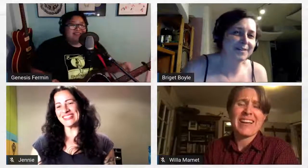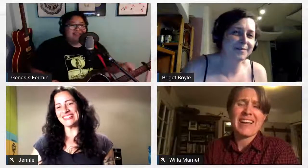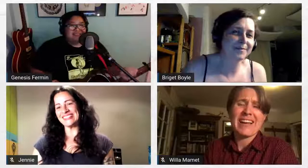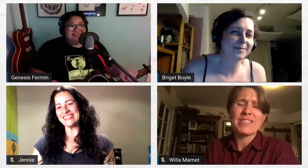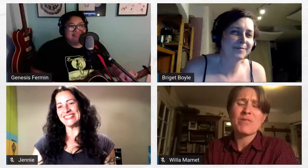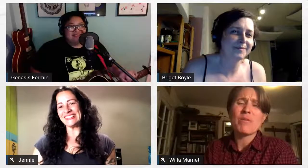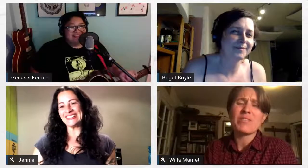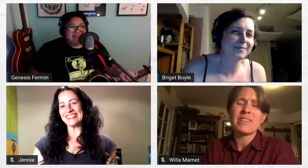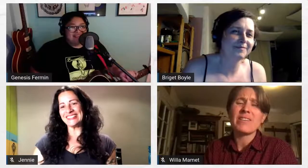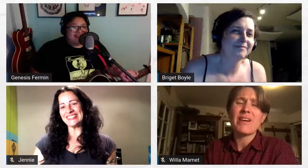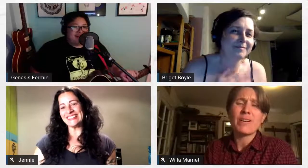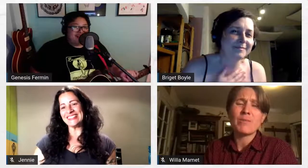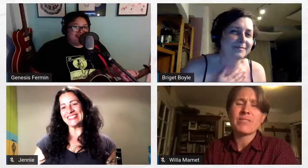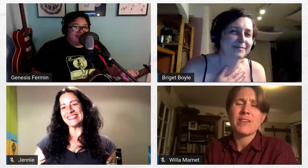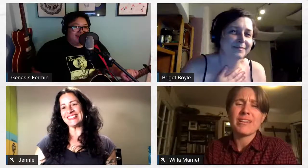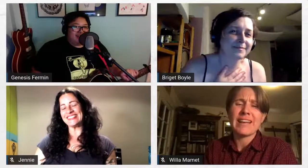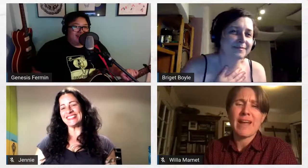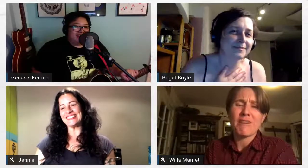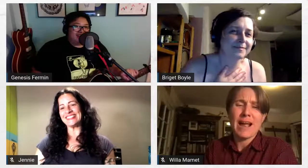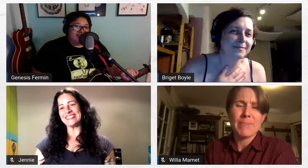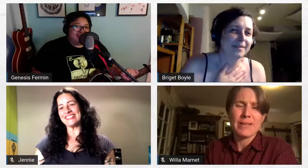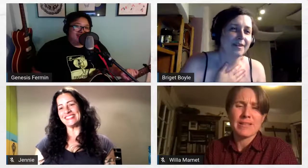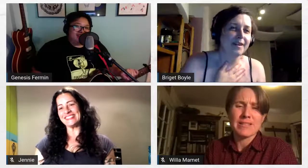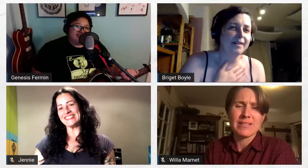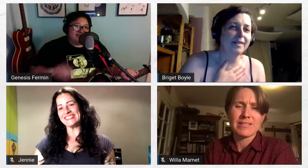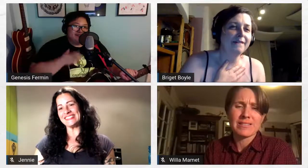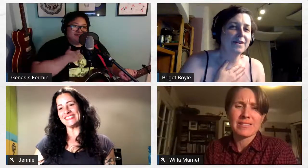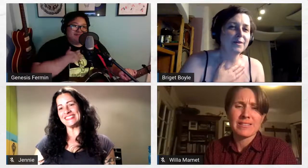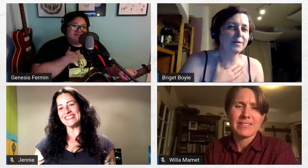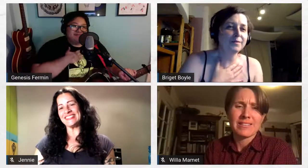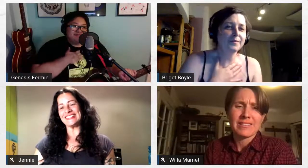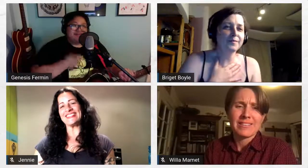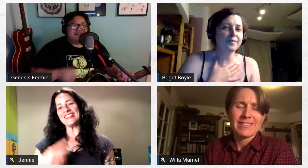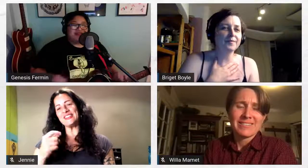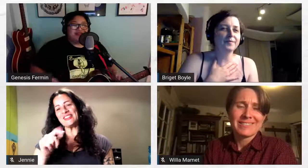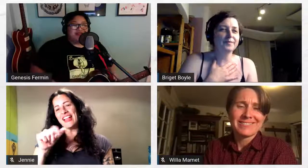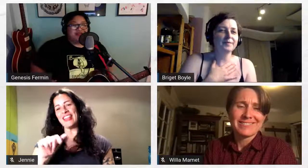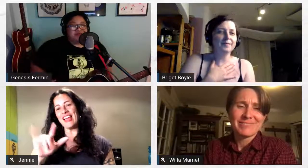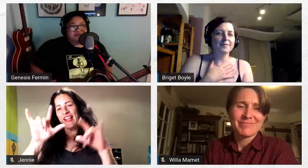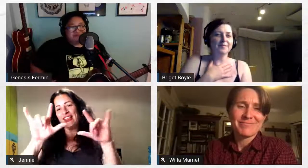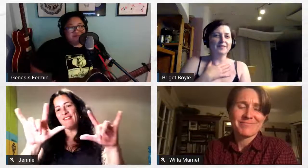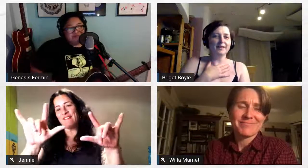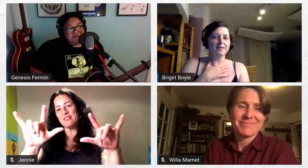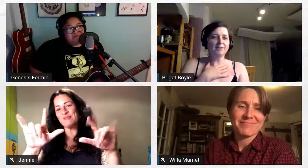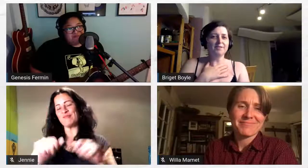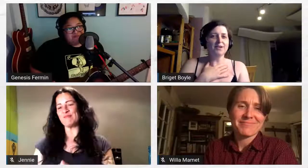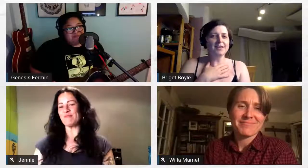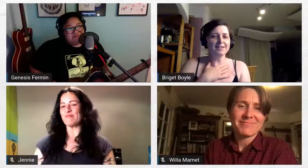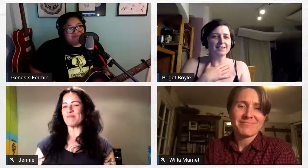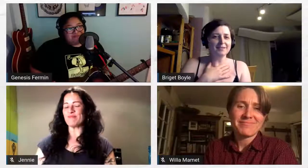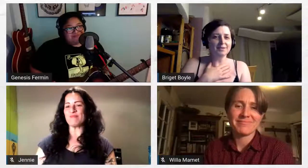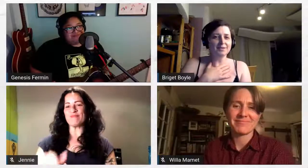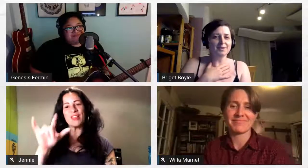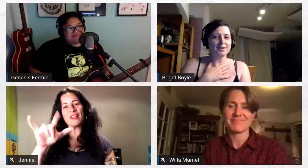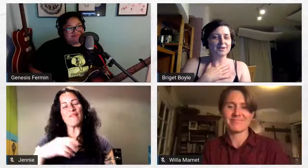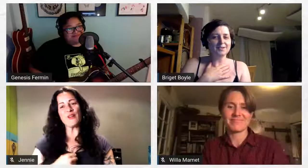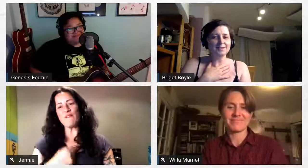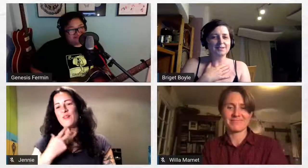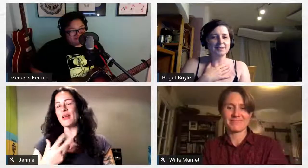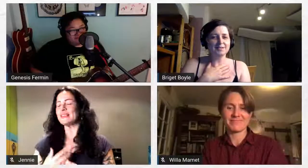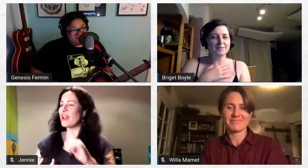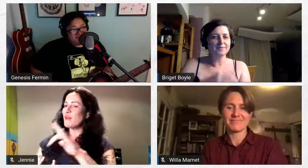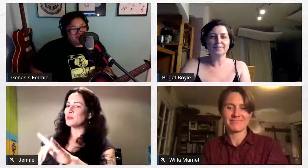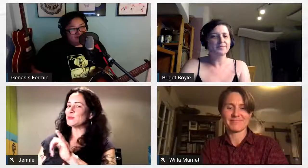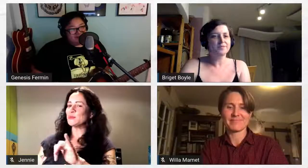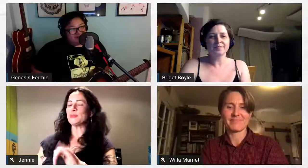Jella, Hey, I love you. love you too. Love your voice. Love your songs.